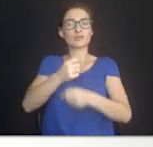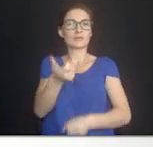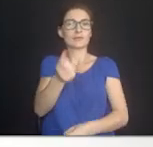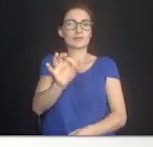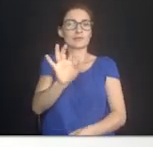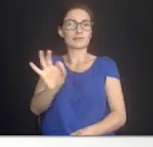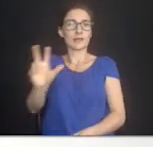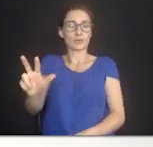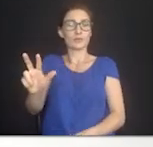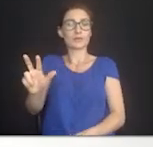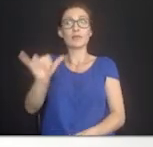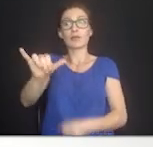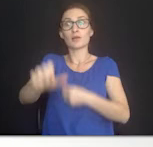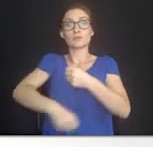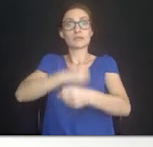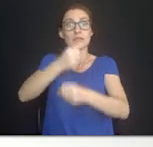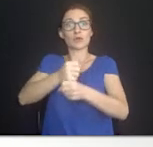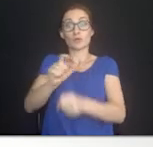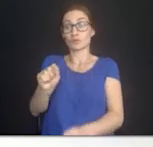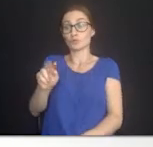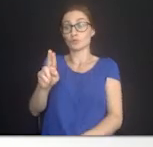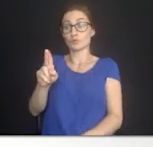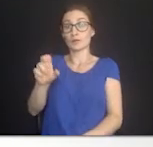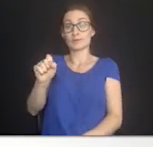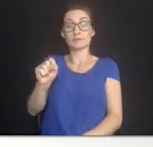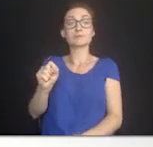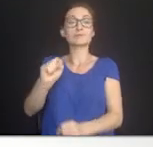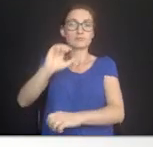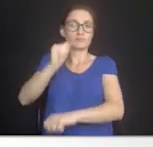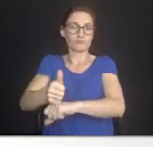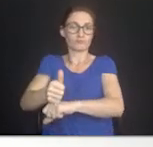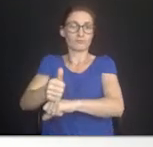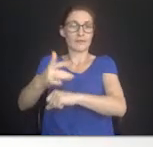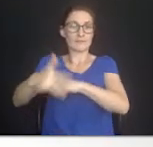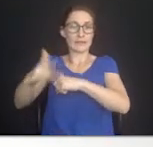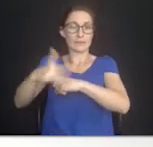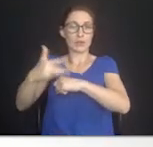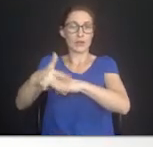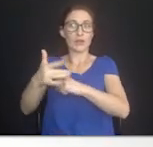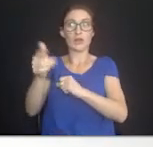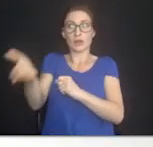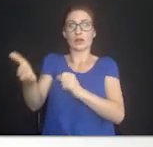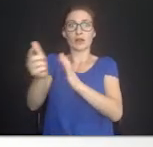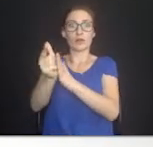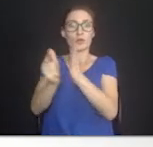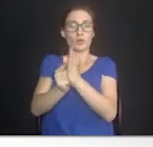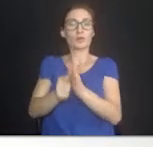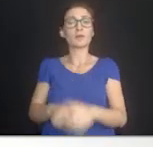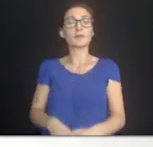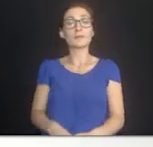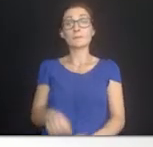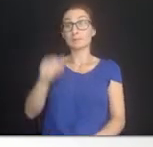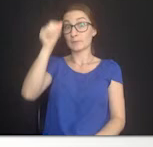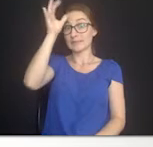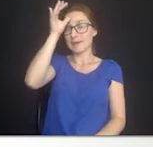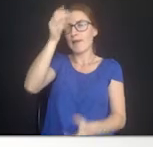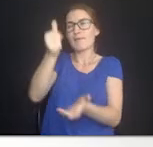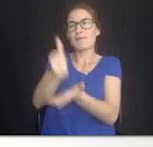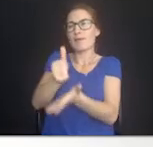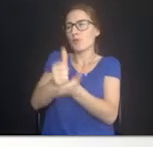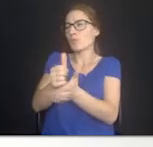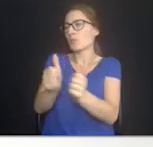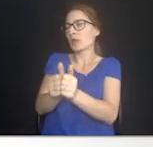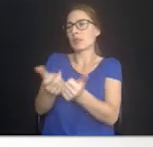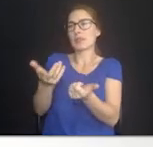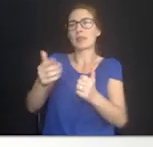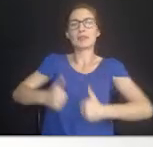the year that those trusts became available in the law. And she came to my dad after he had helped her with some life insurance and some